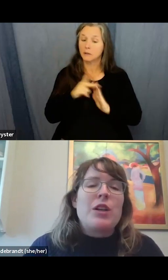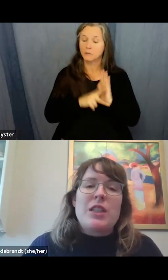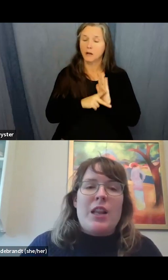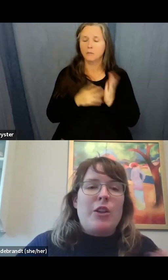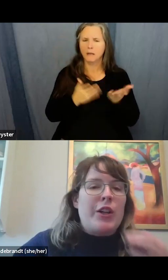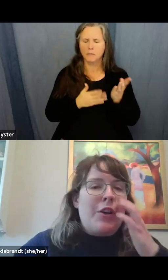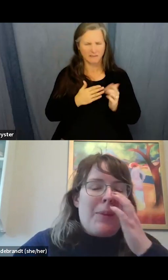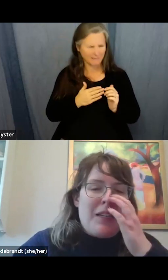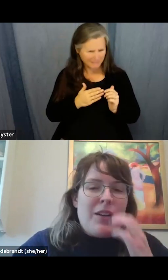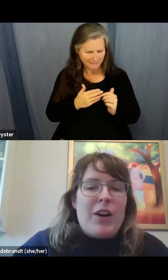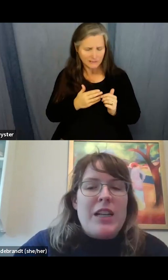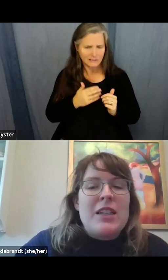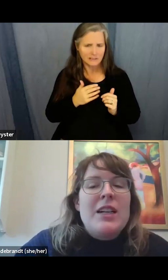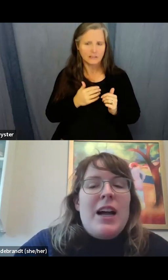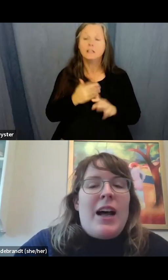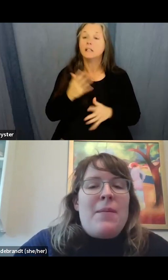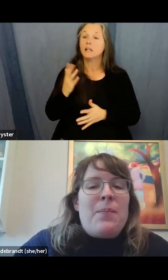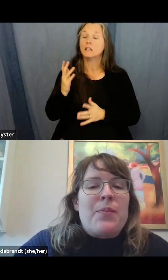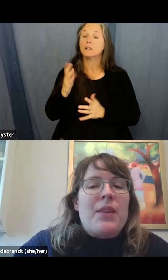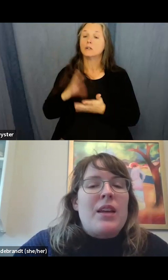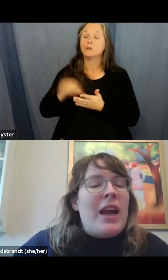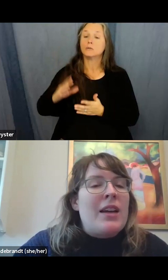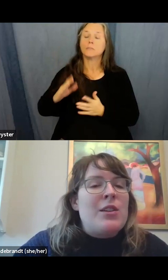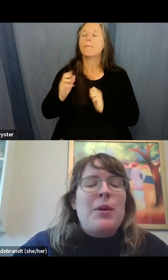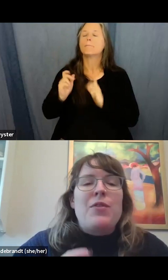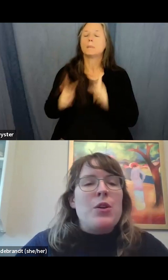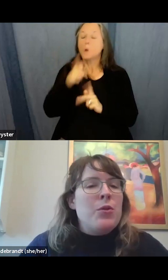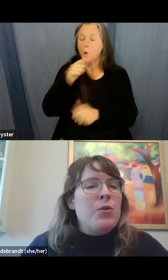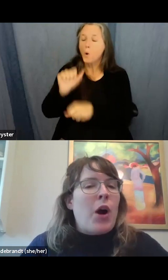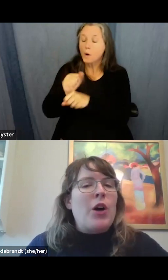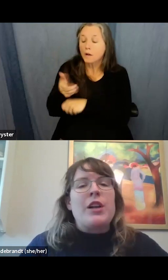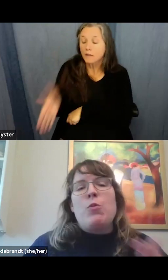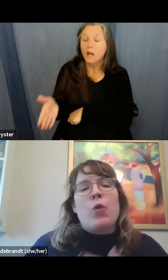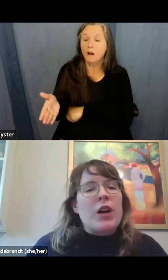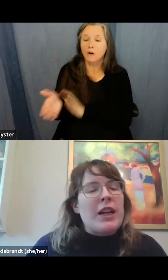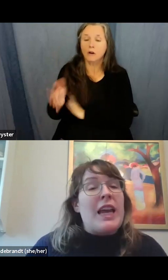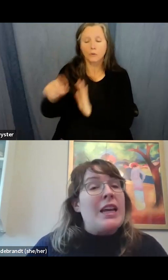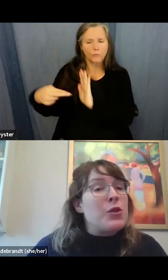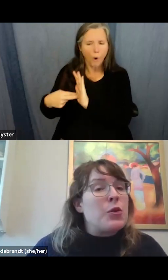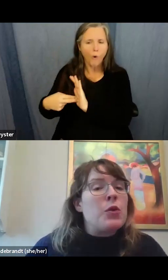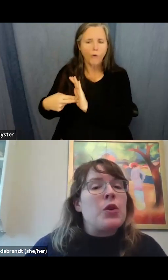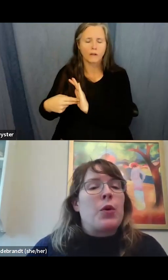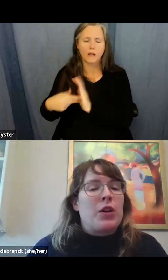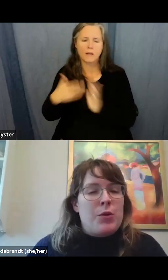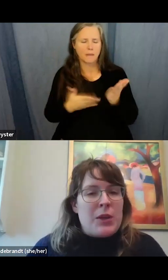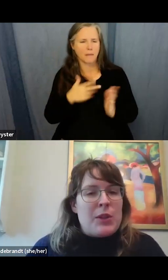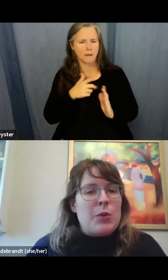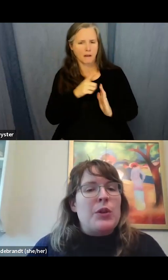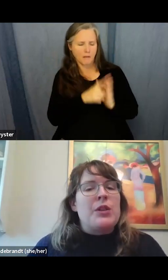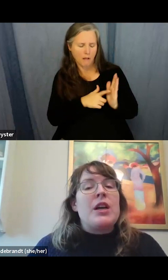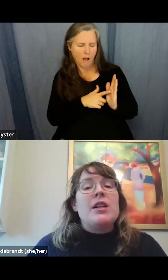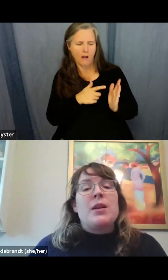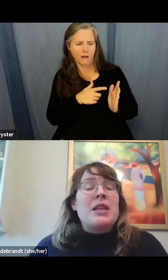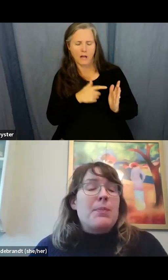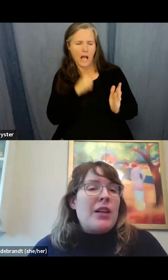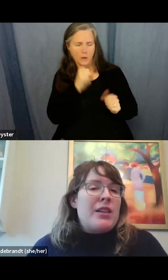school district can look a little bit different. And so if you already work in a school or closely with